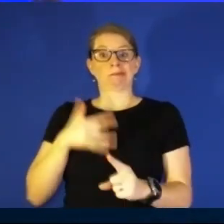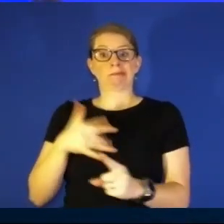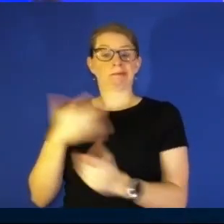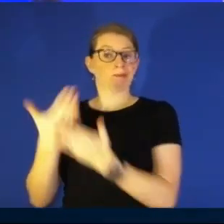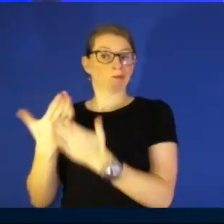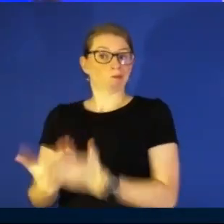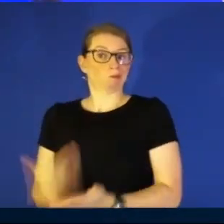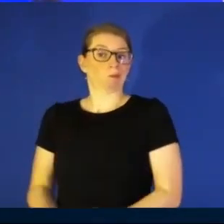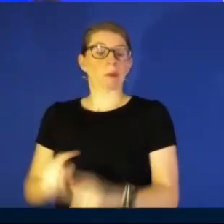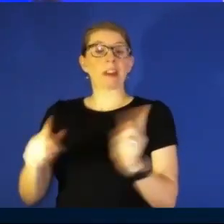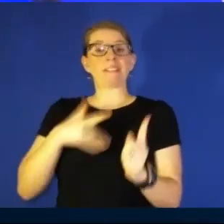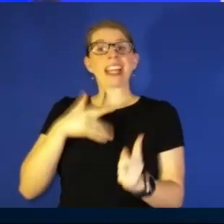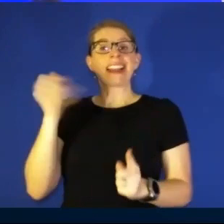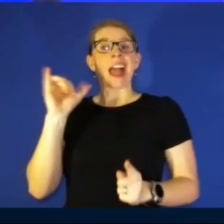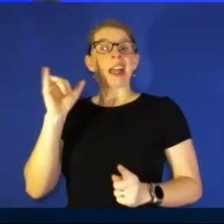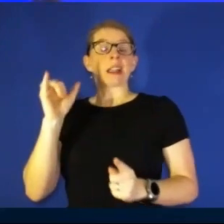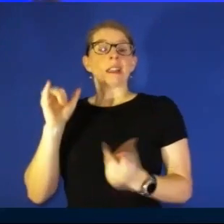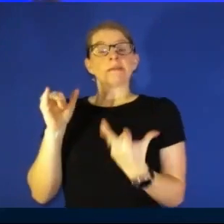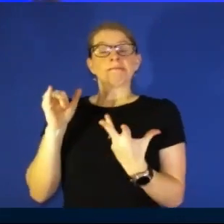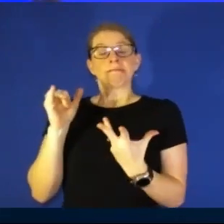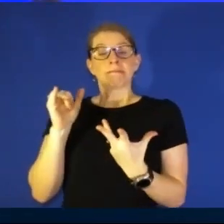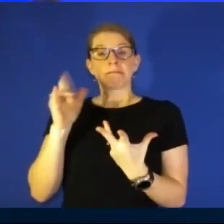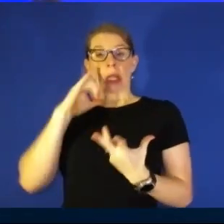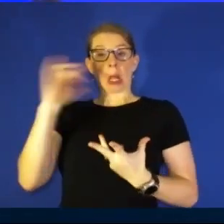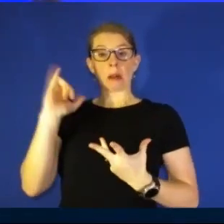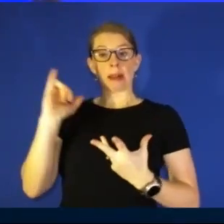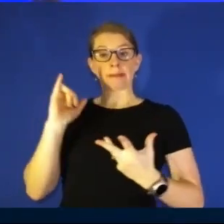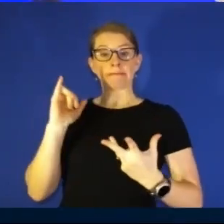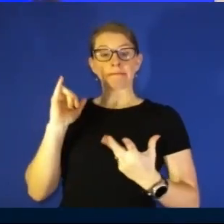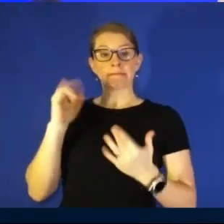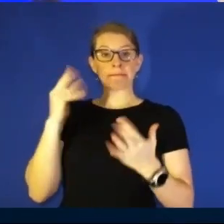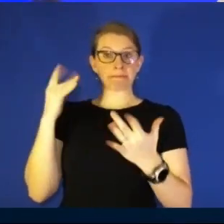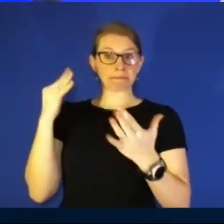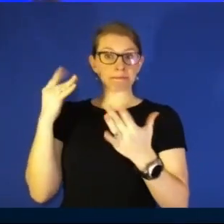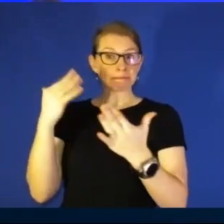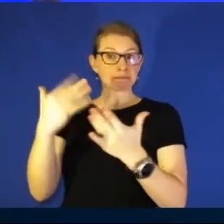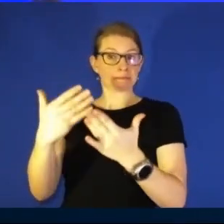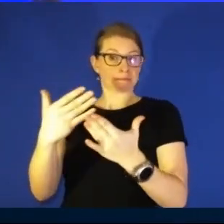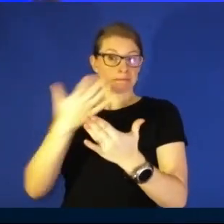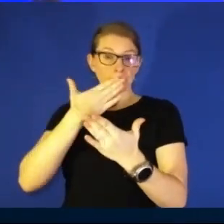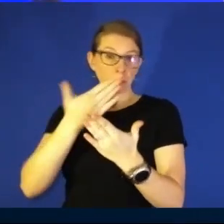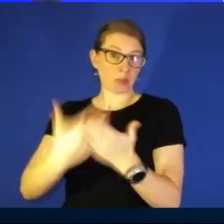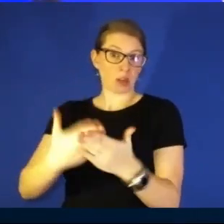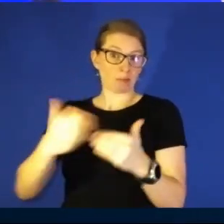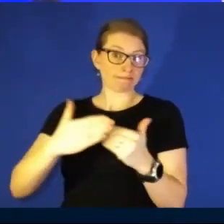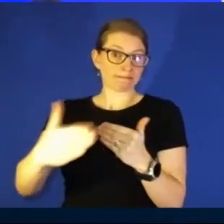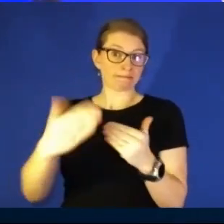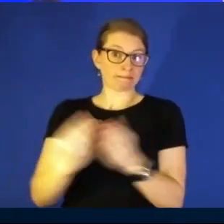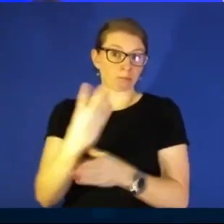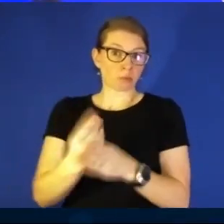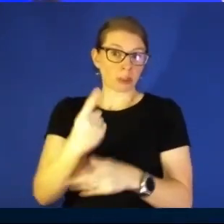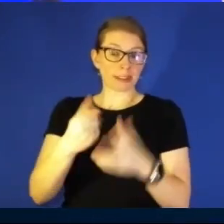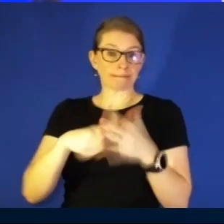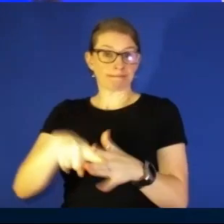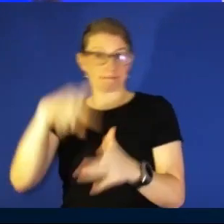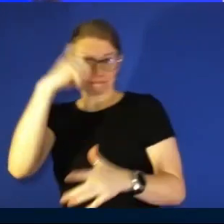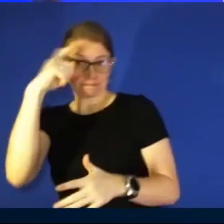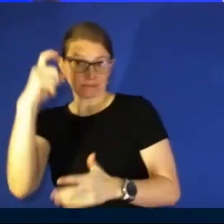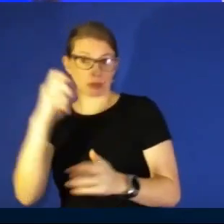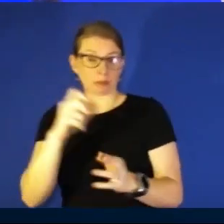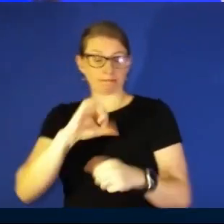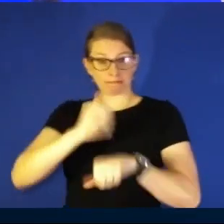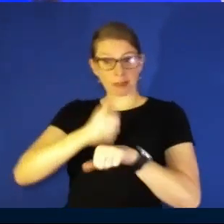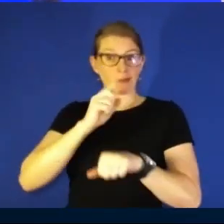it feel like or look like to you that we are headed towards a good rest of the spring into summer? Are we set up for success?